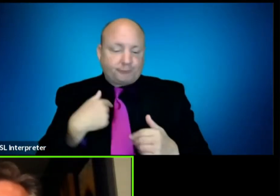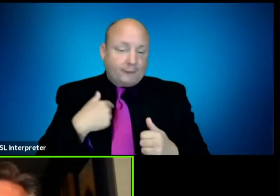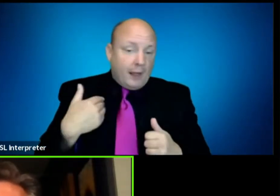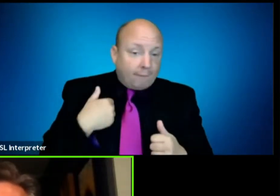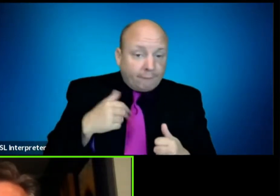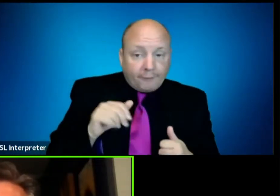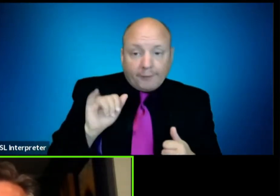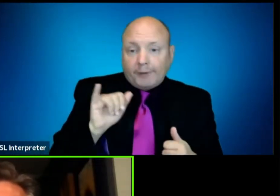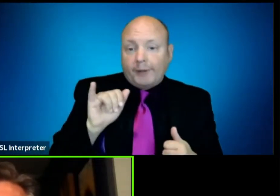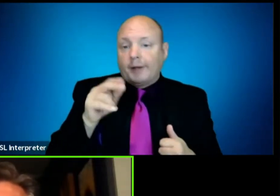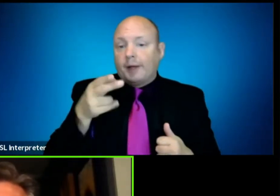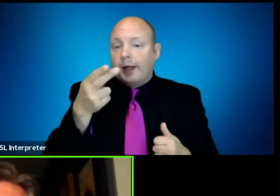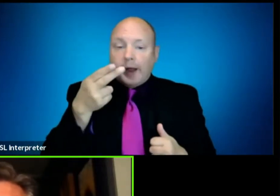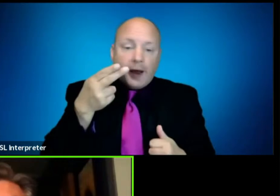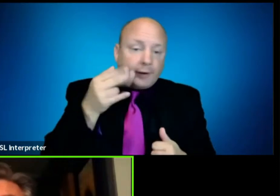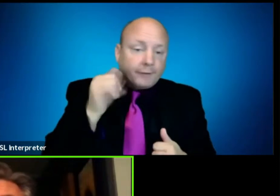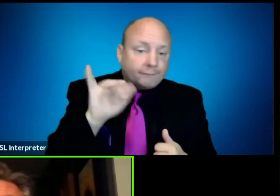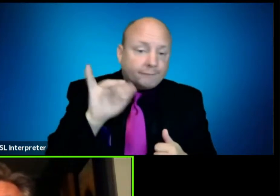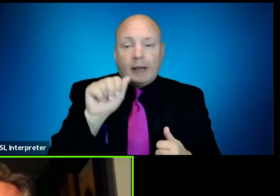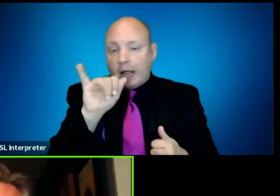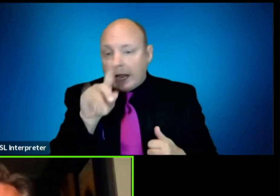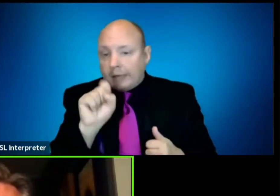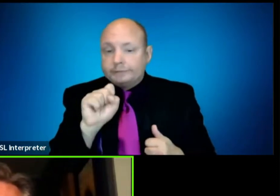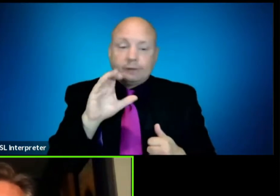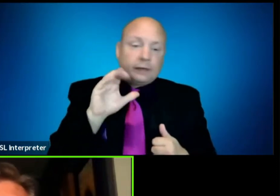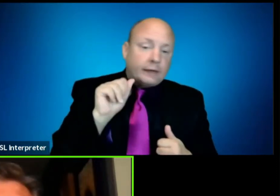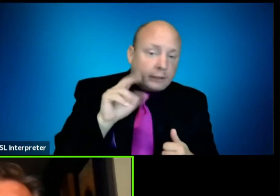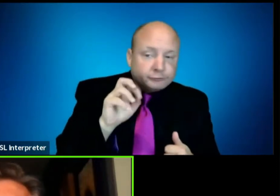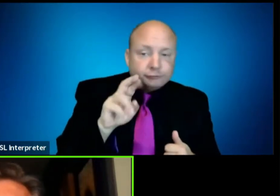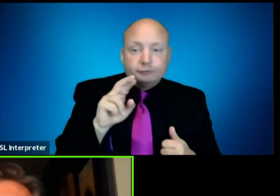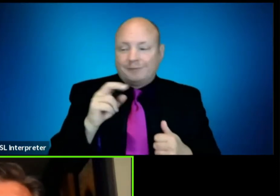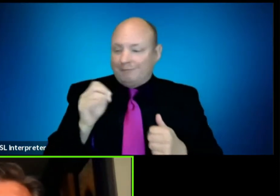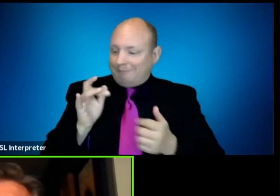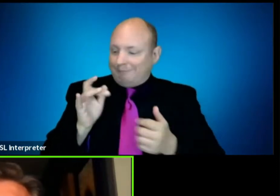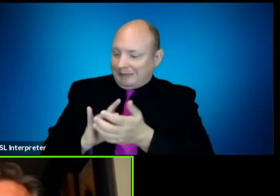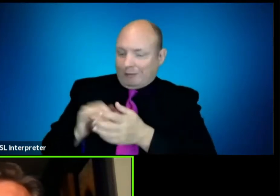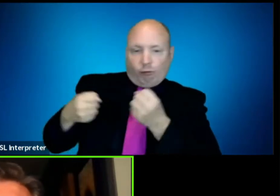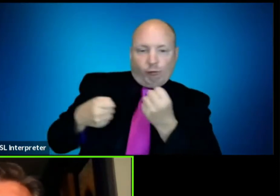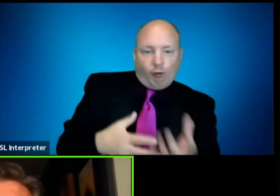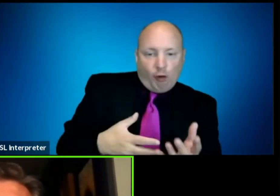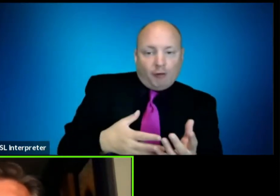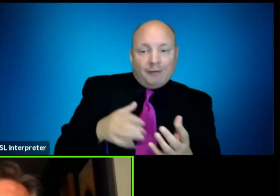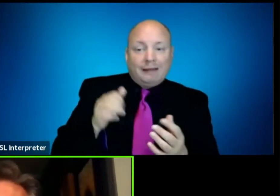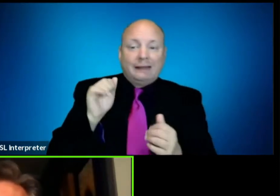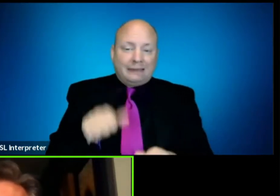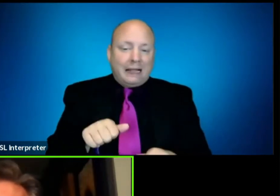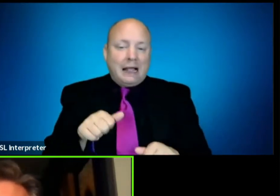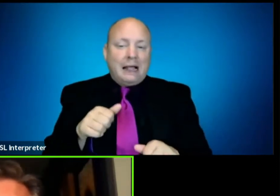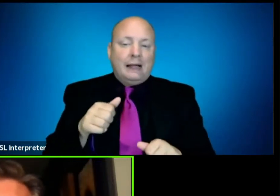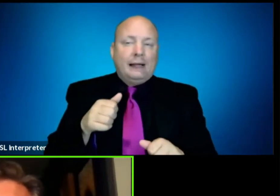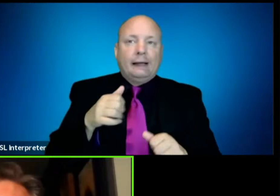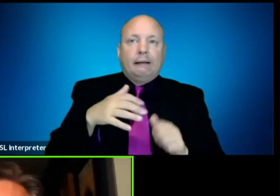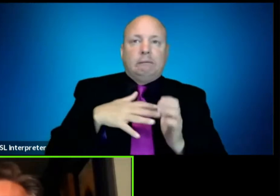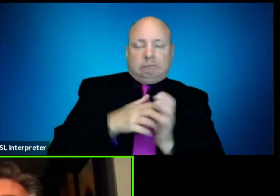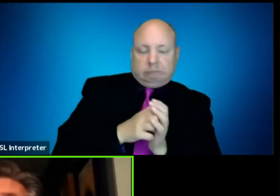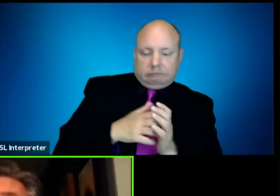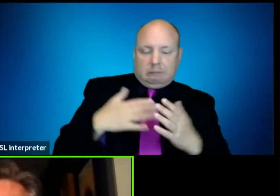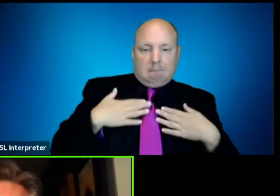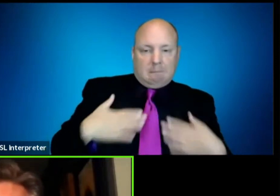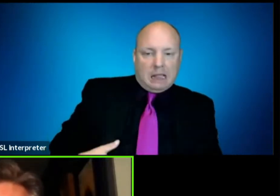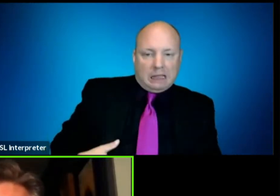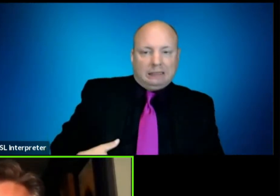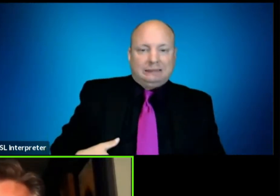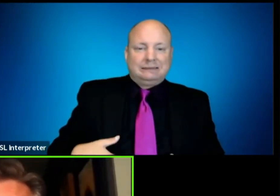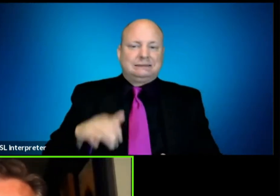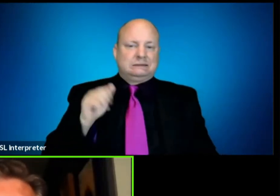chemotherapy or other drugs that suppress their immune system. So right now, those people who are moderately or severely immunocompromised are eligible to get a